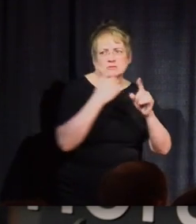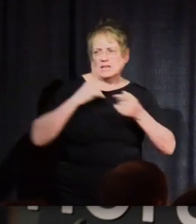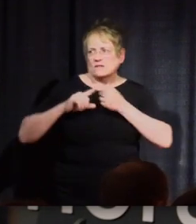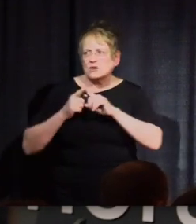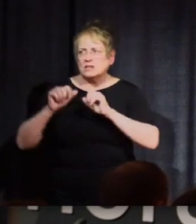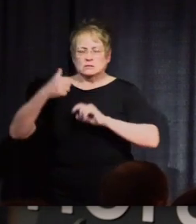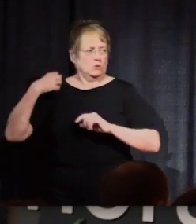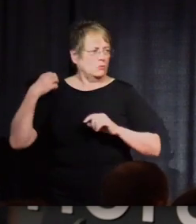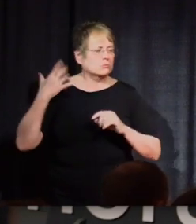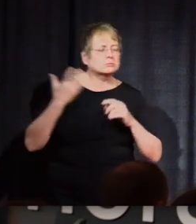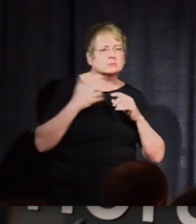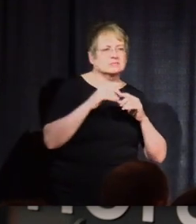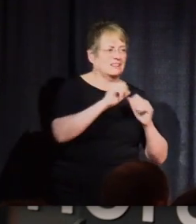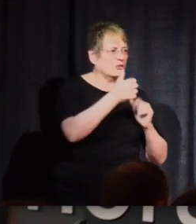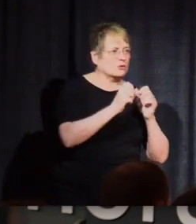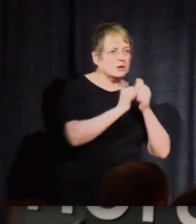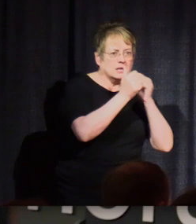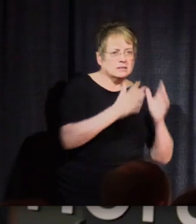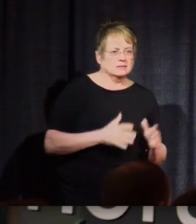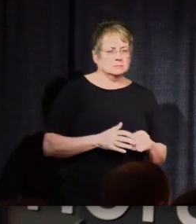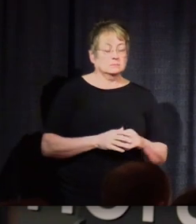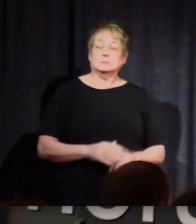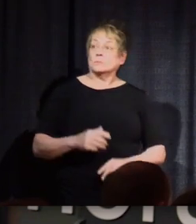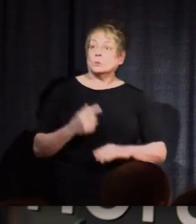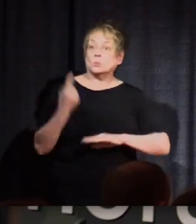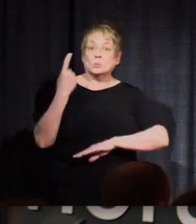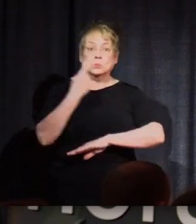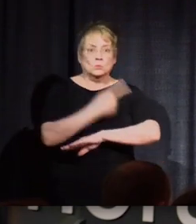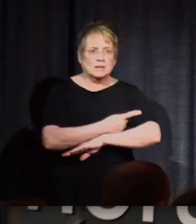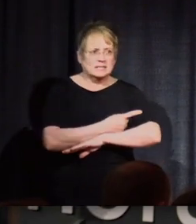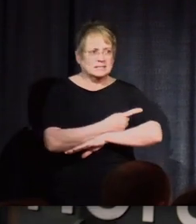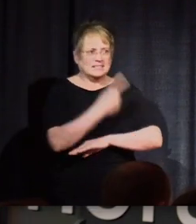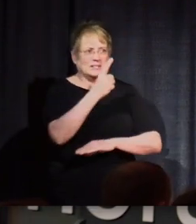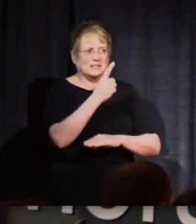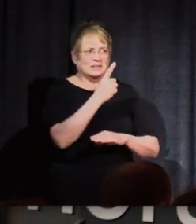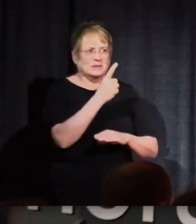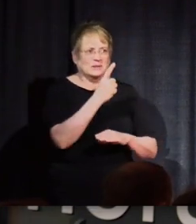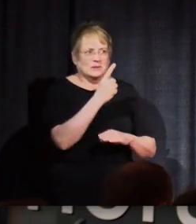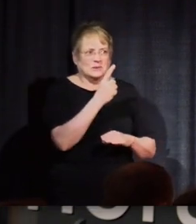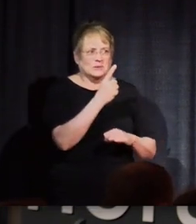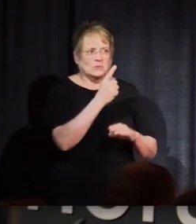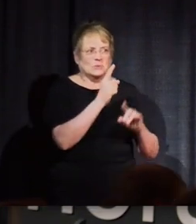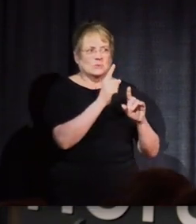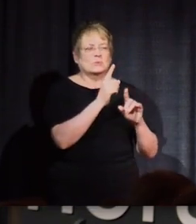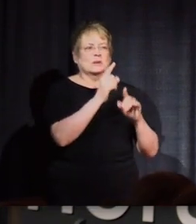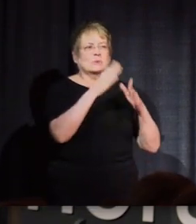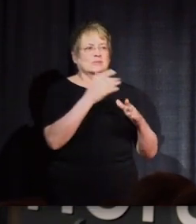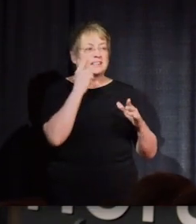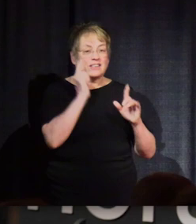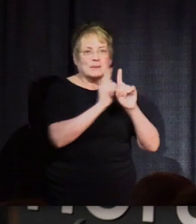coaches and athletes but one day i misjudged a predator for a mentor